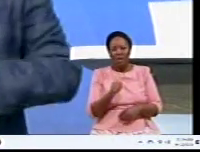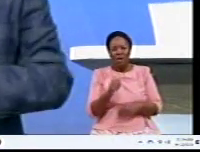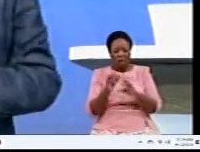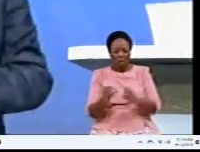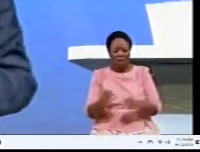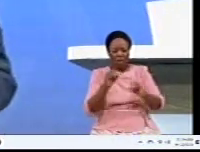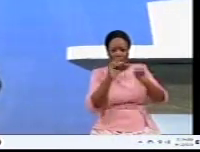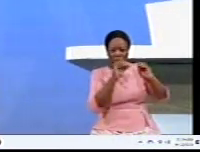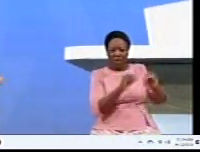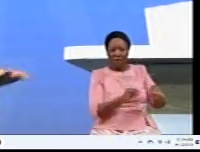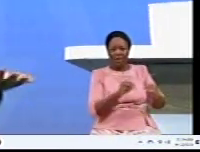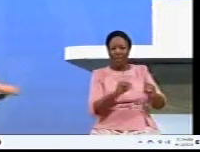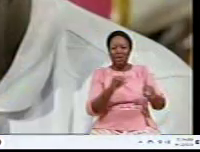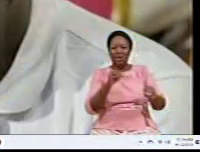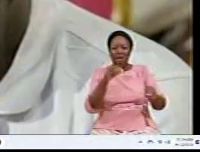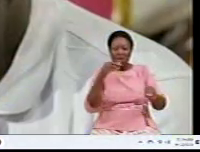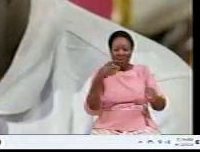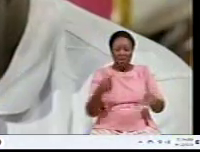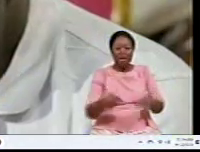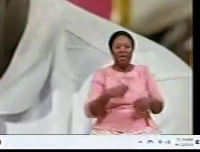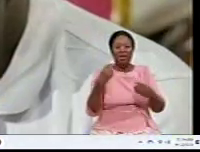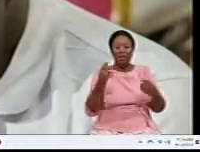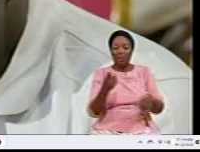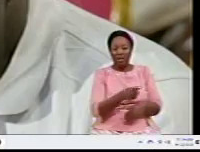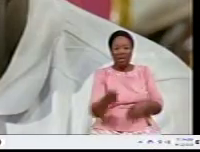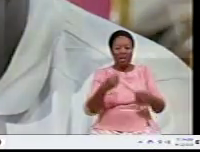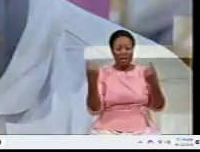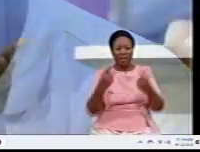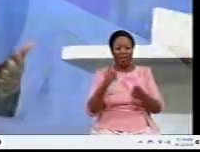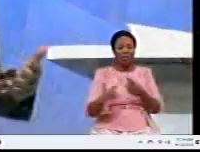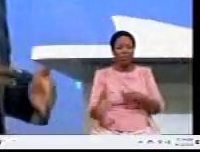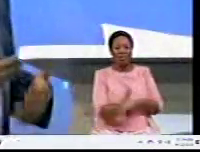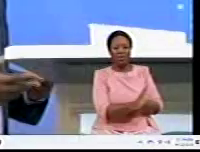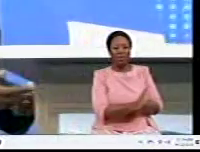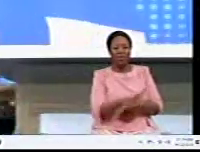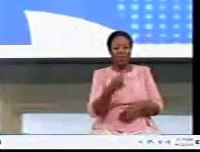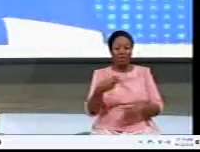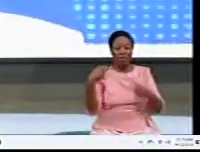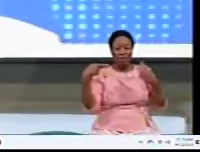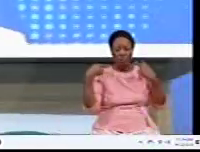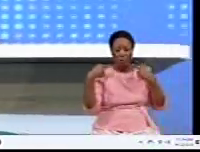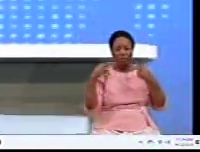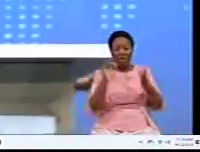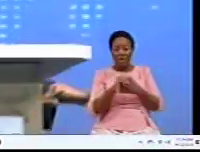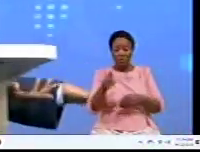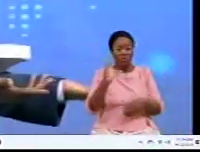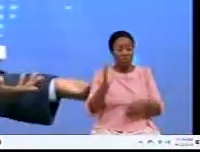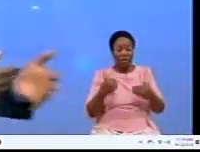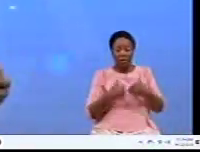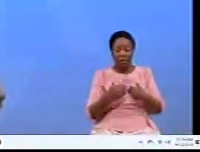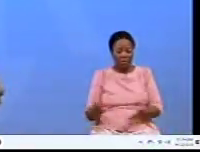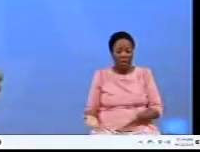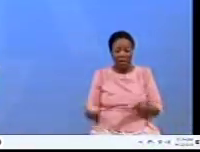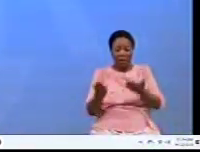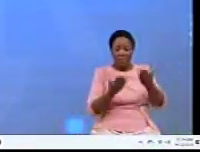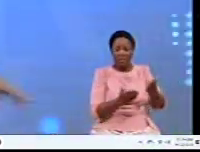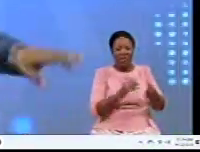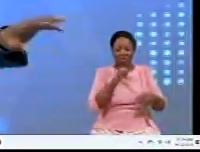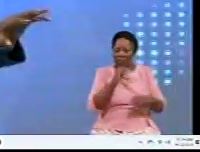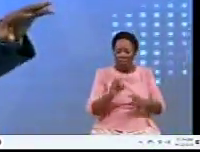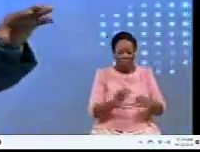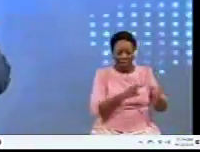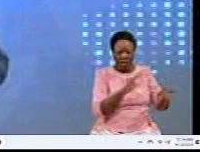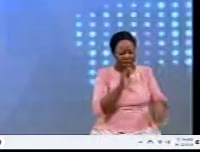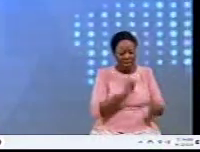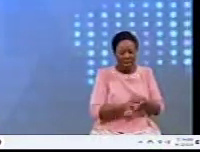imputing their trespasses unto them. The yoke you should have carried, not imputing that unto